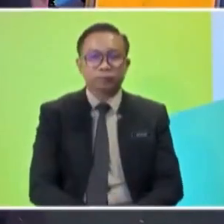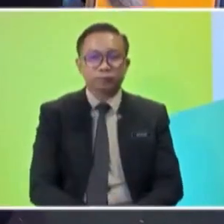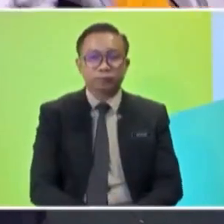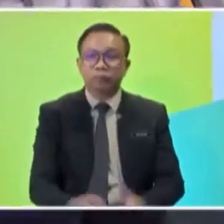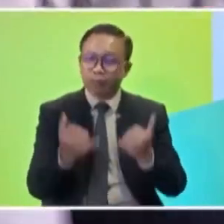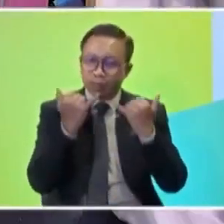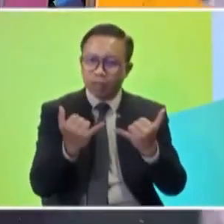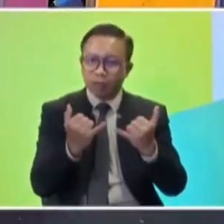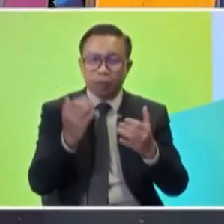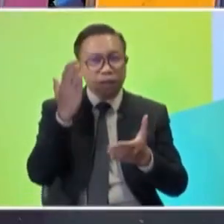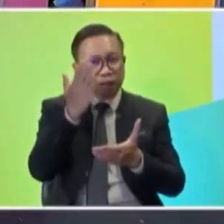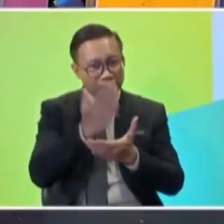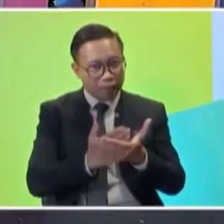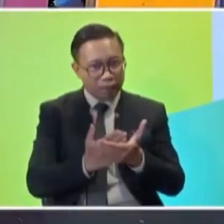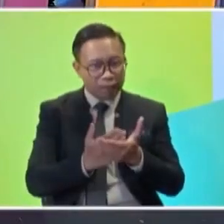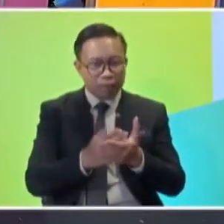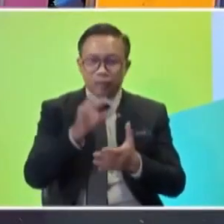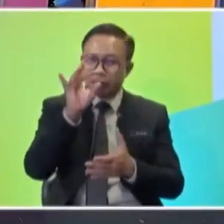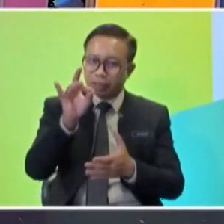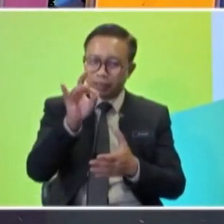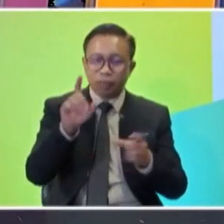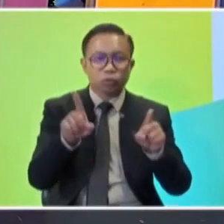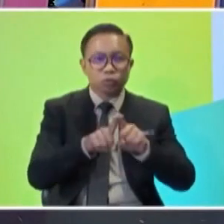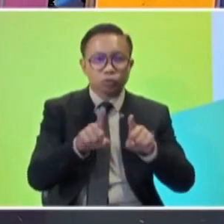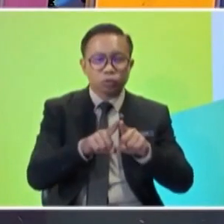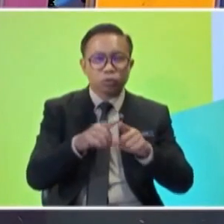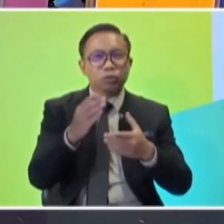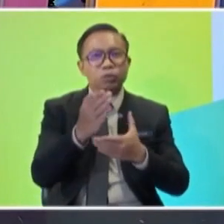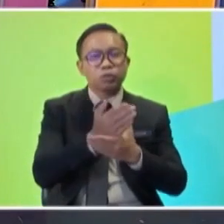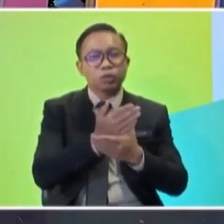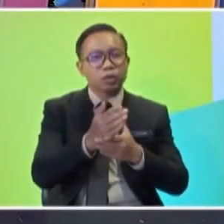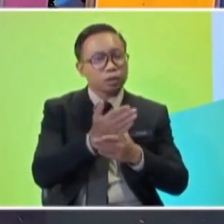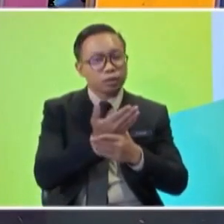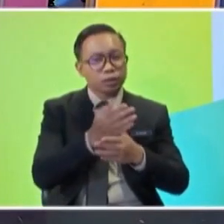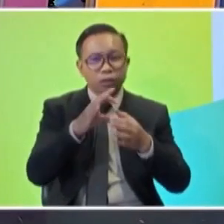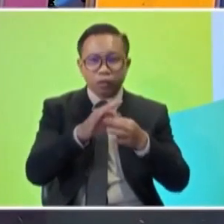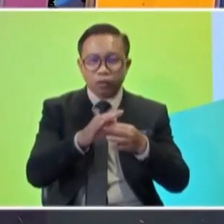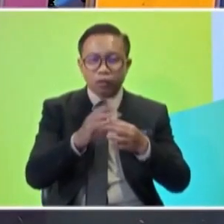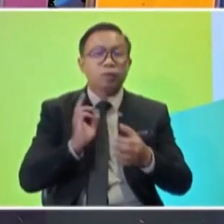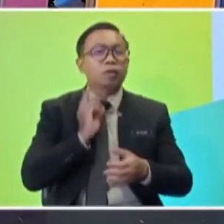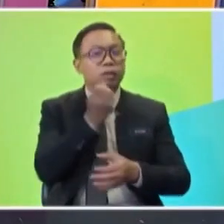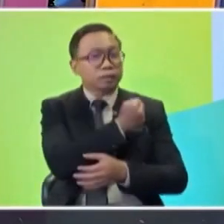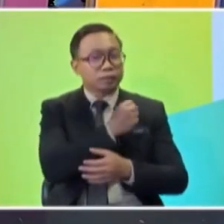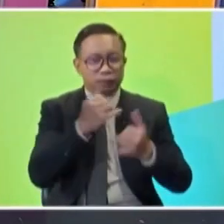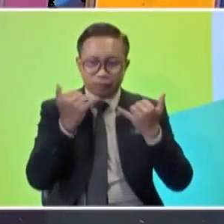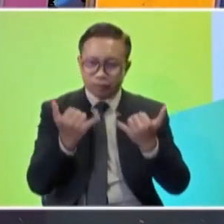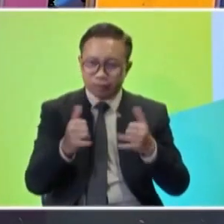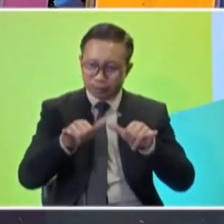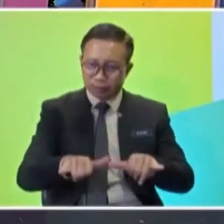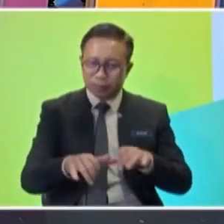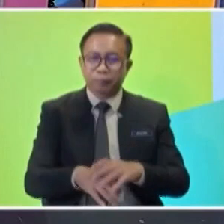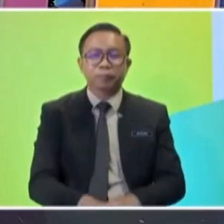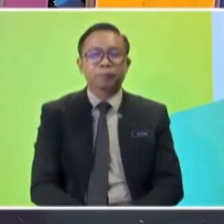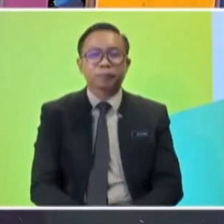Now, you're going to cut the cake into 8 equal parts and share it with all of us here. Okay. All